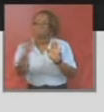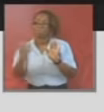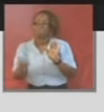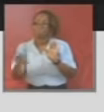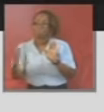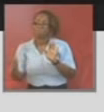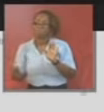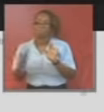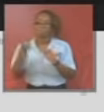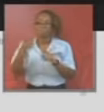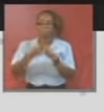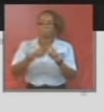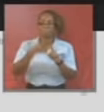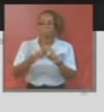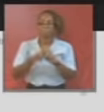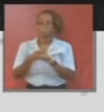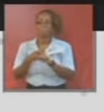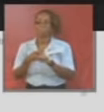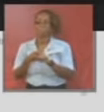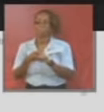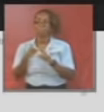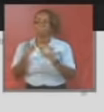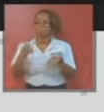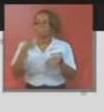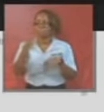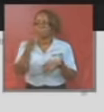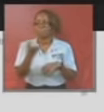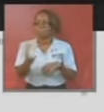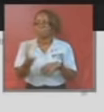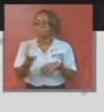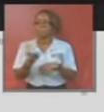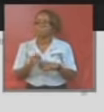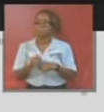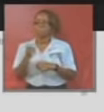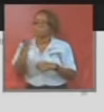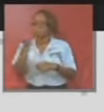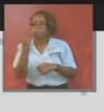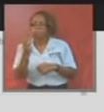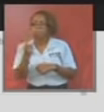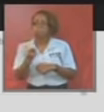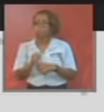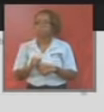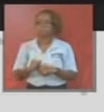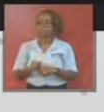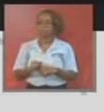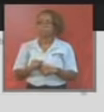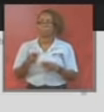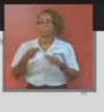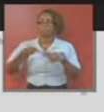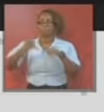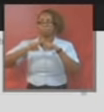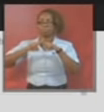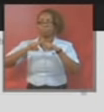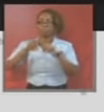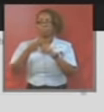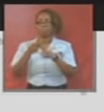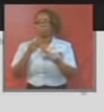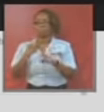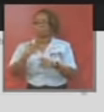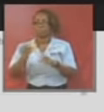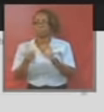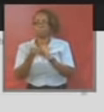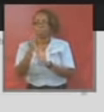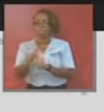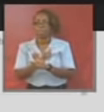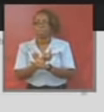you can also see it here. But yes, so what we saw is that increase moving from July through